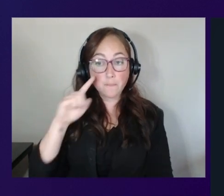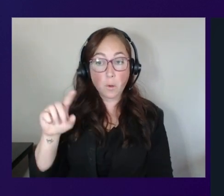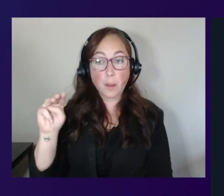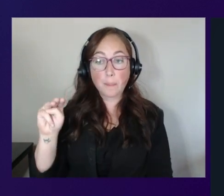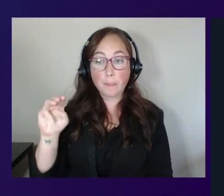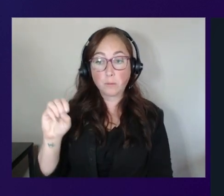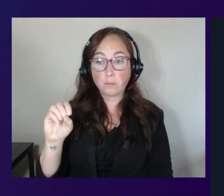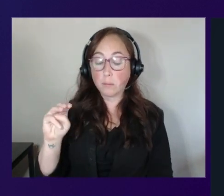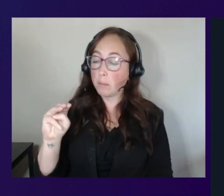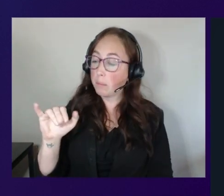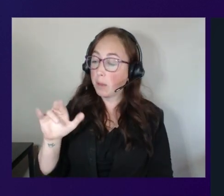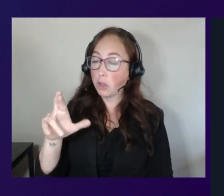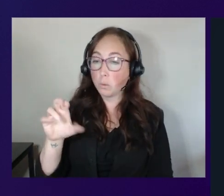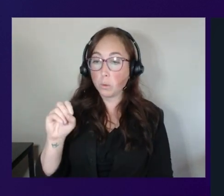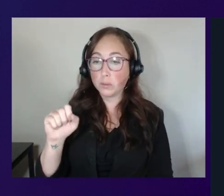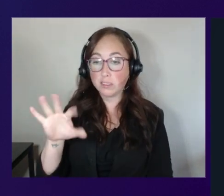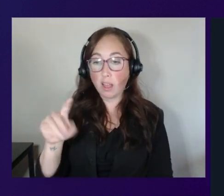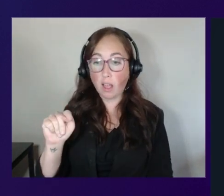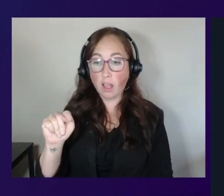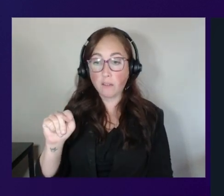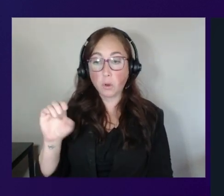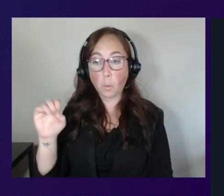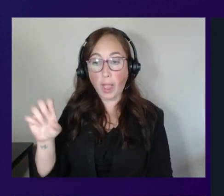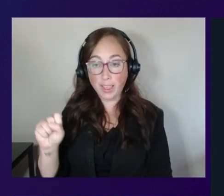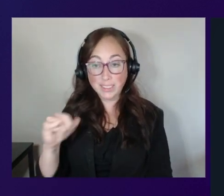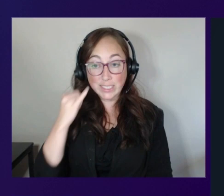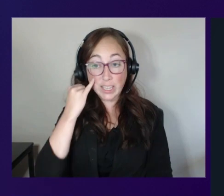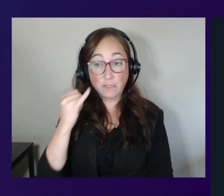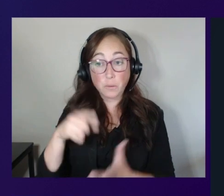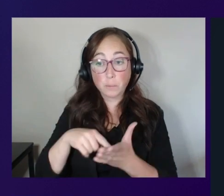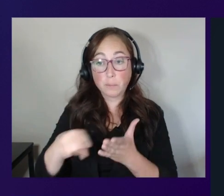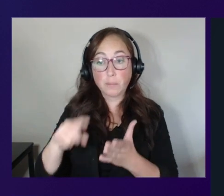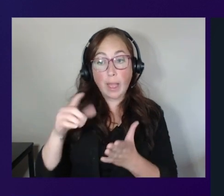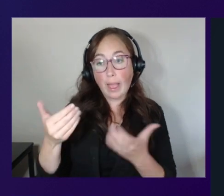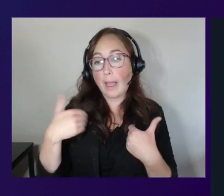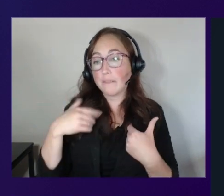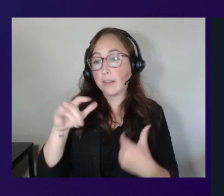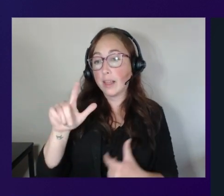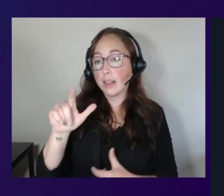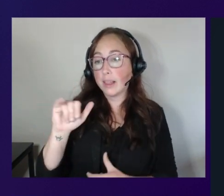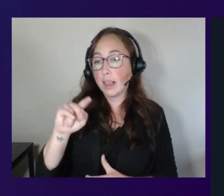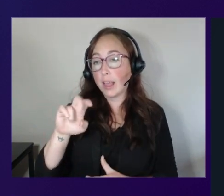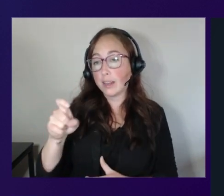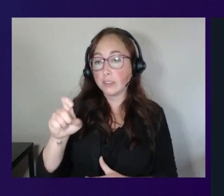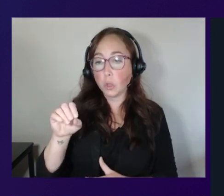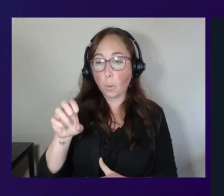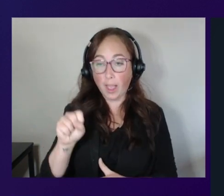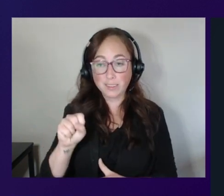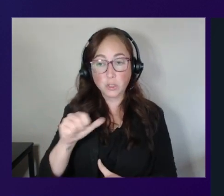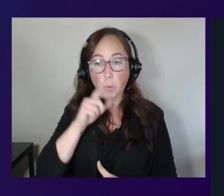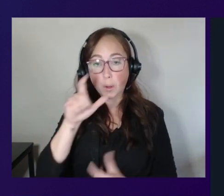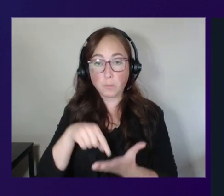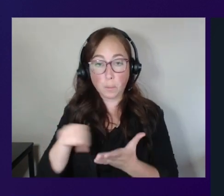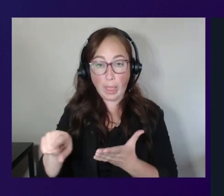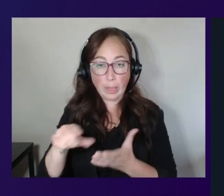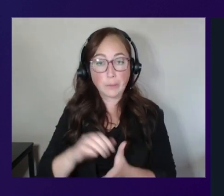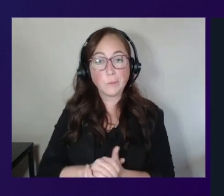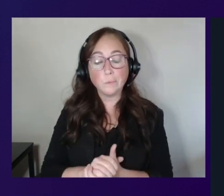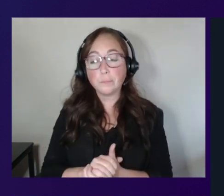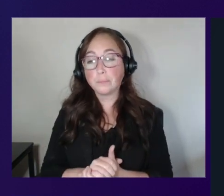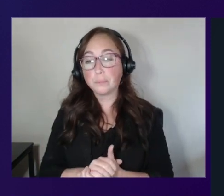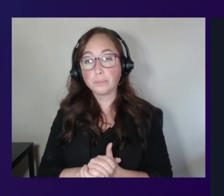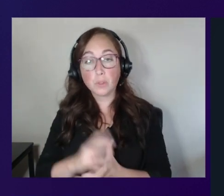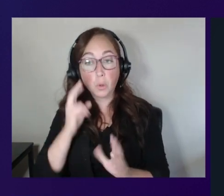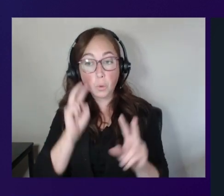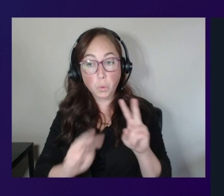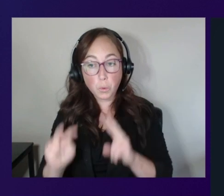using Linux operating system, you don't need to pay for that fee. There is a QR code on your screen. Feel free to take a look at it. There are examples. There